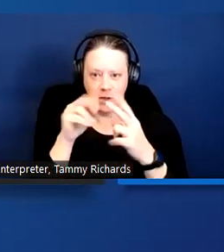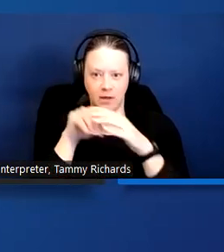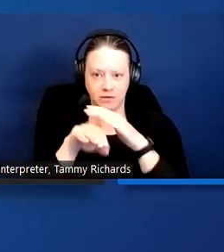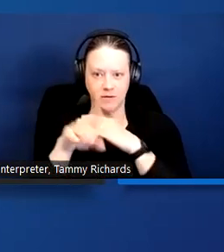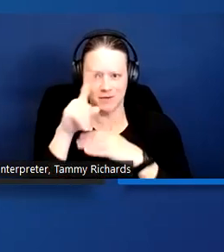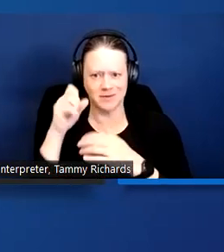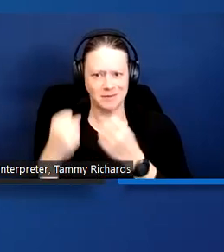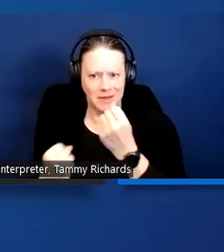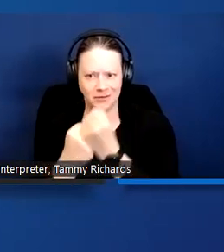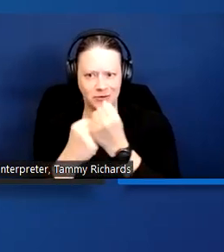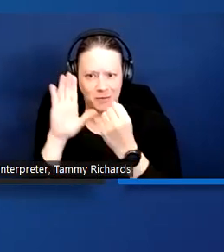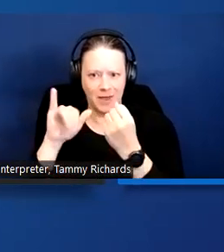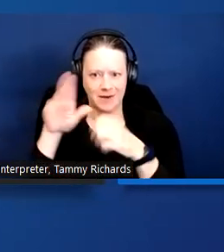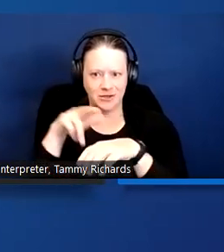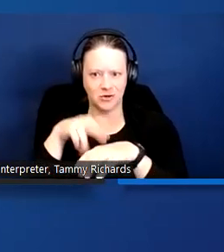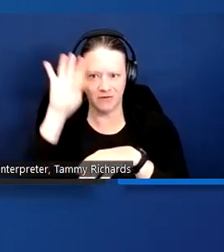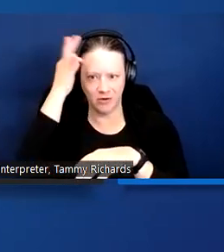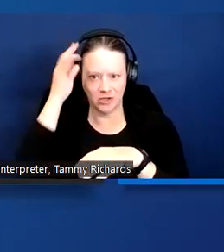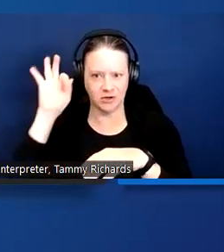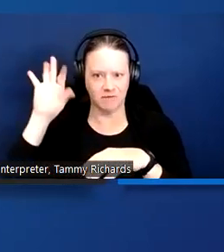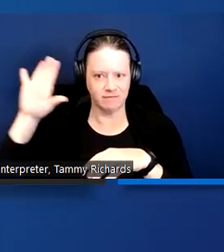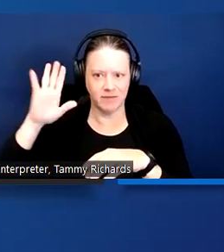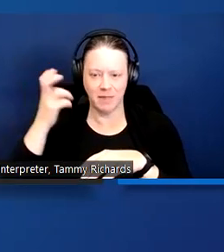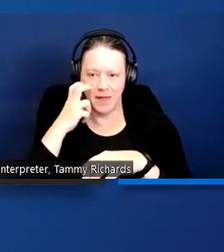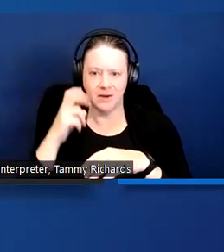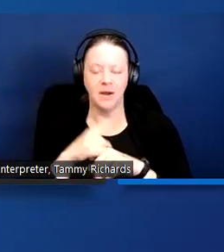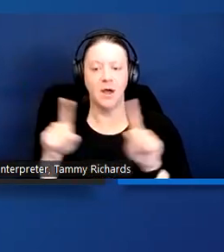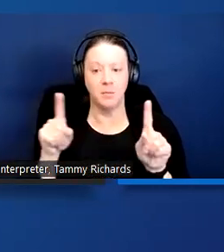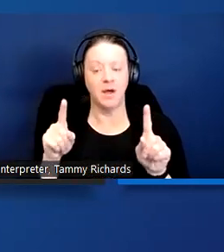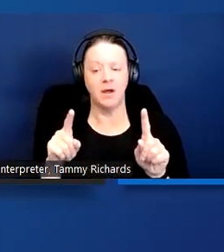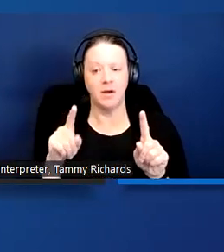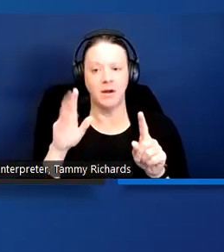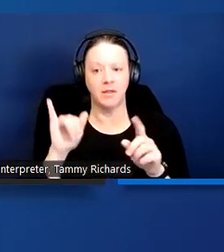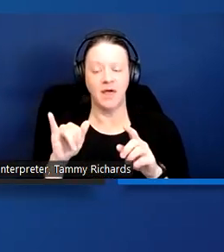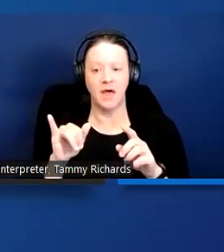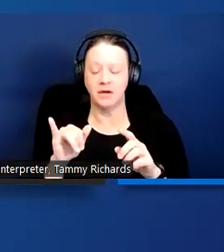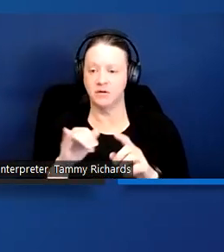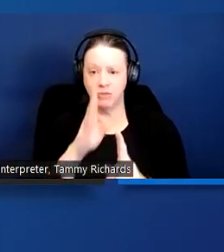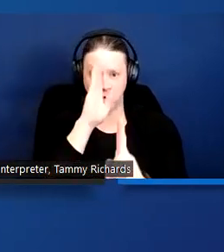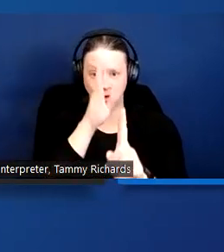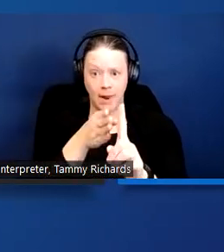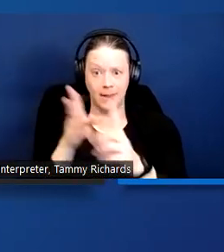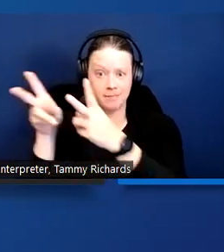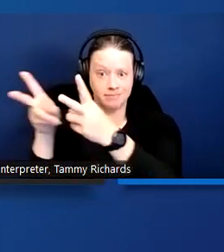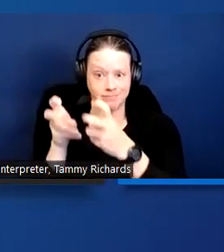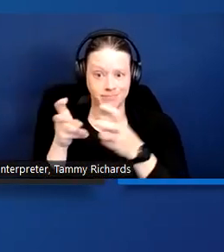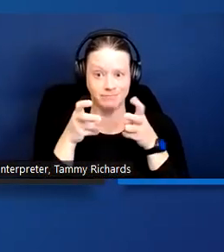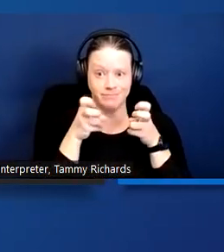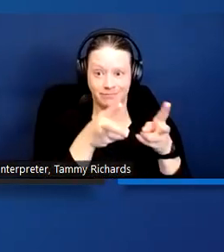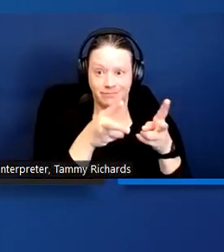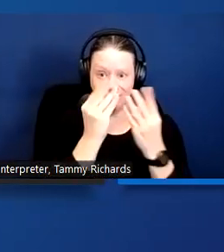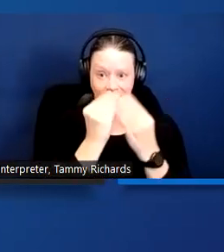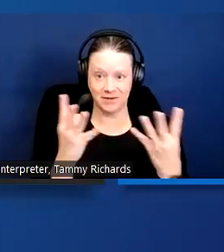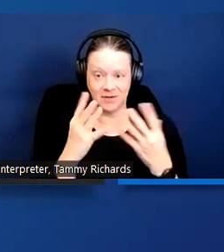by National Federation of the Blind, but it still directly cites Section 508, so there is quite a bit of